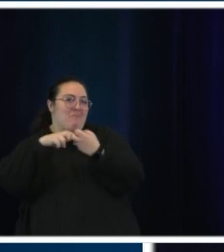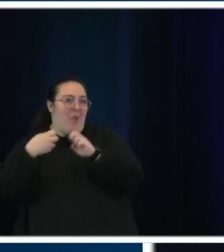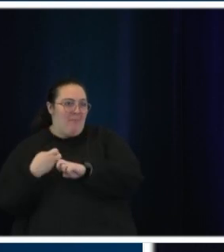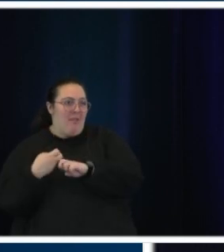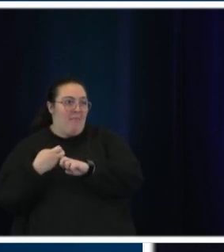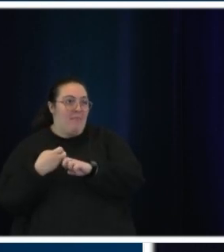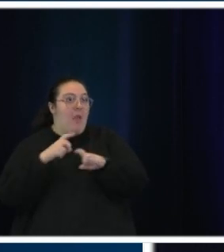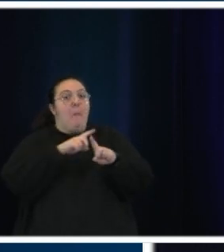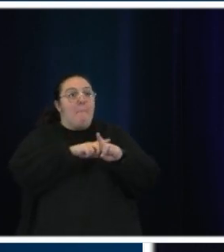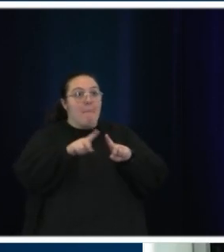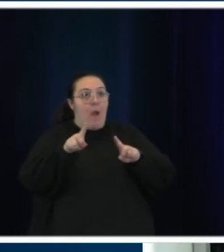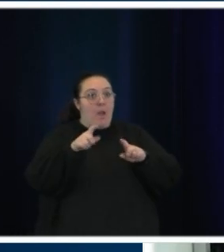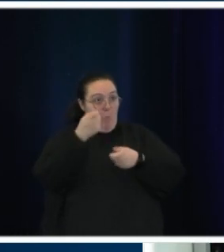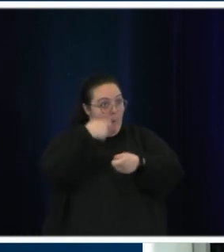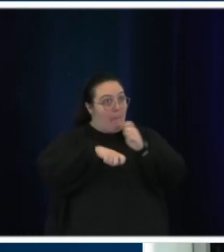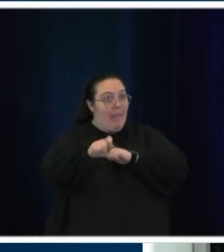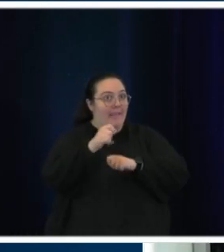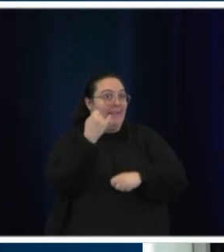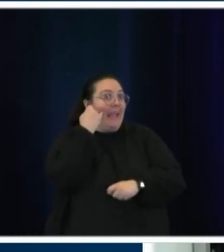today.